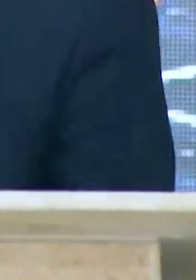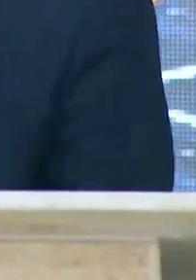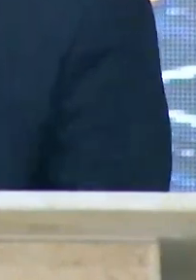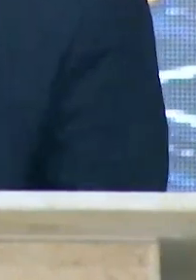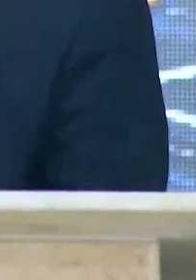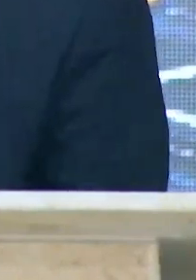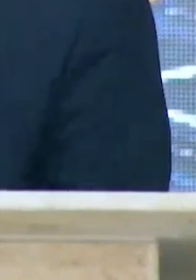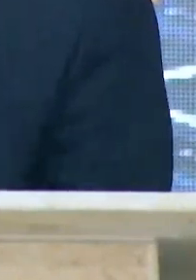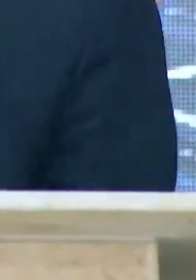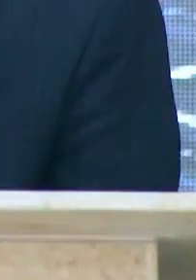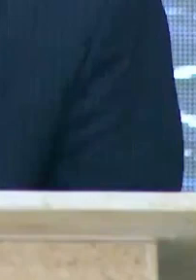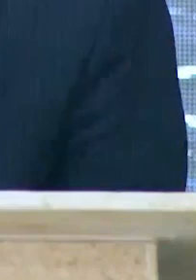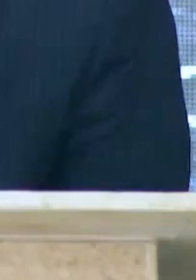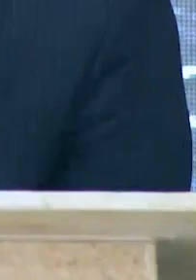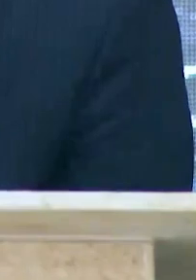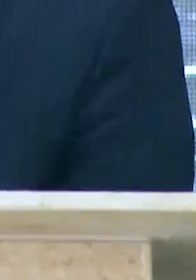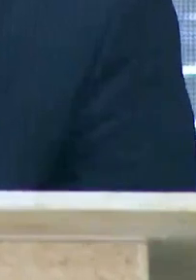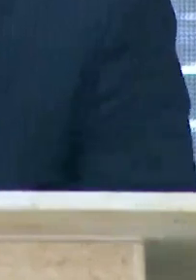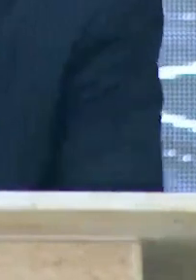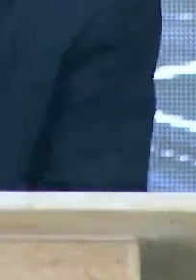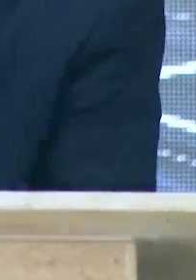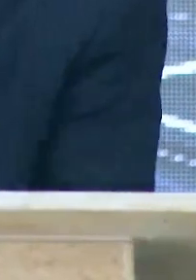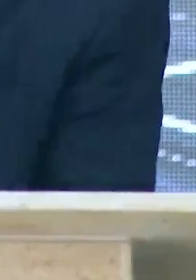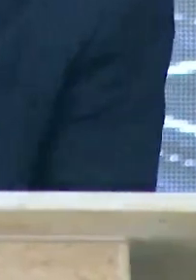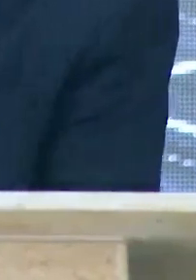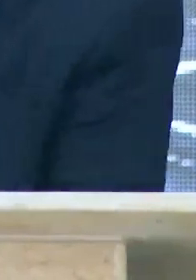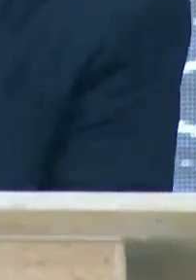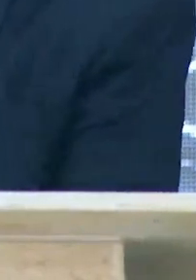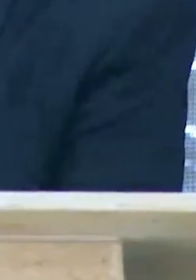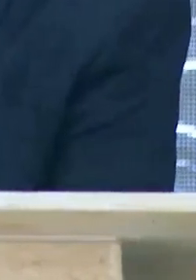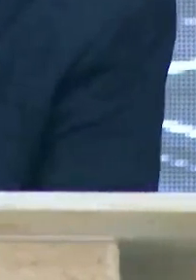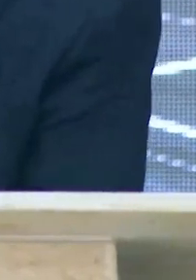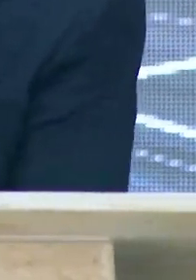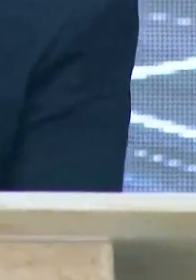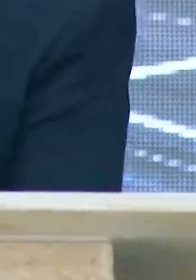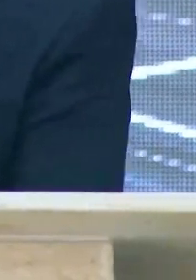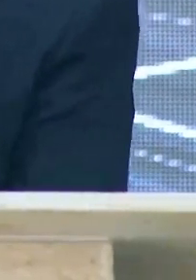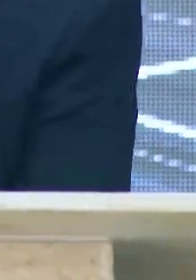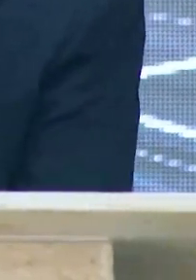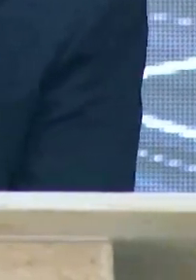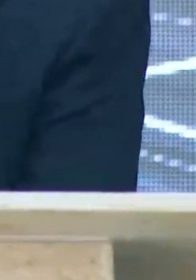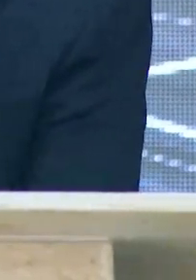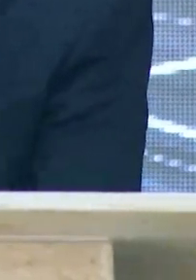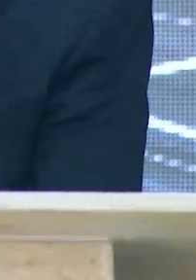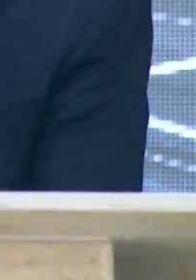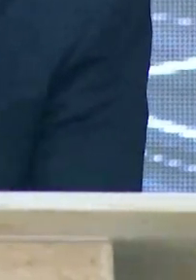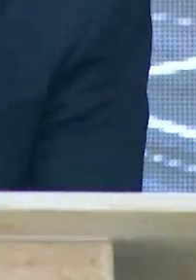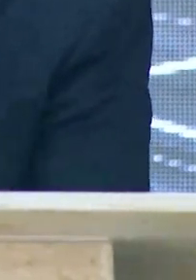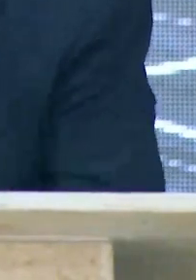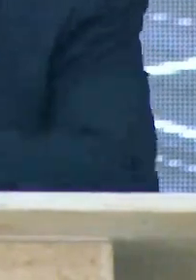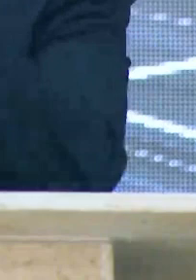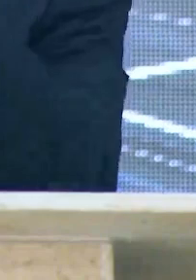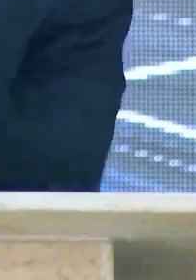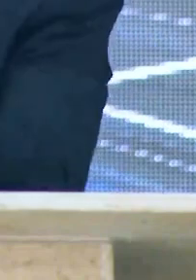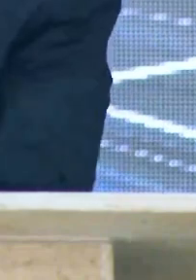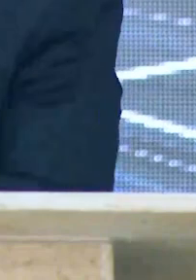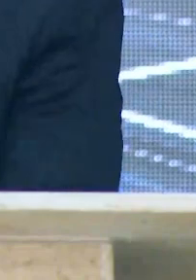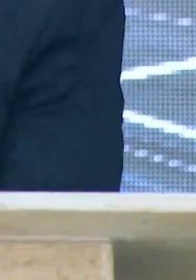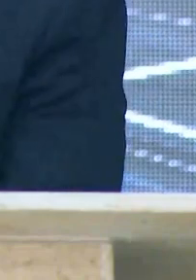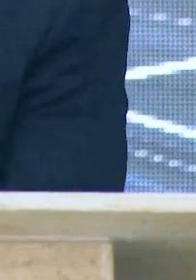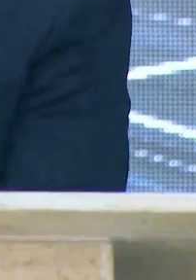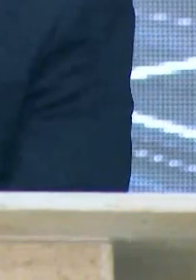Manifest yourself in every life, Lord. I thank you because I know it is done. It